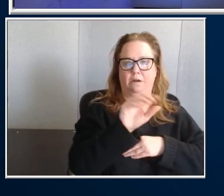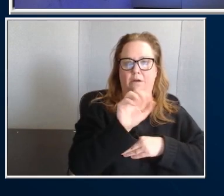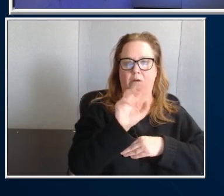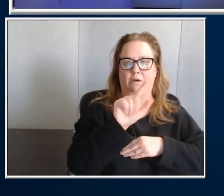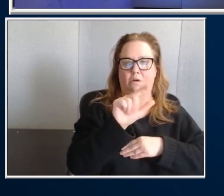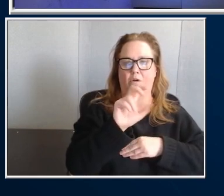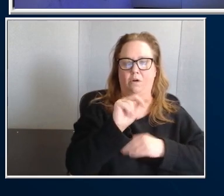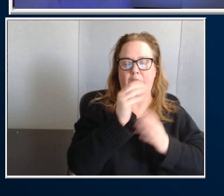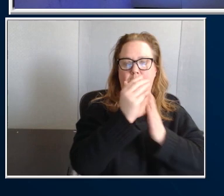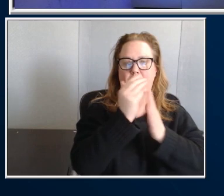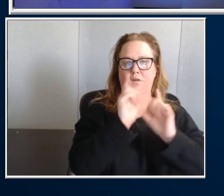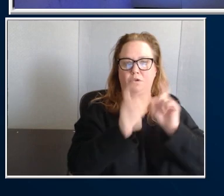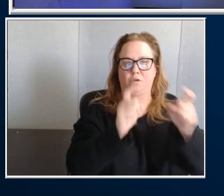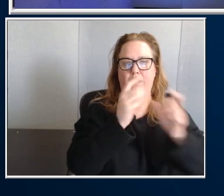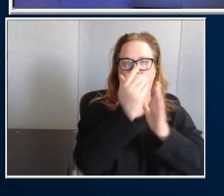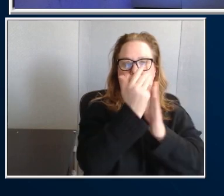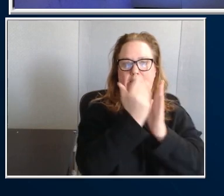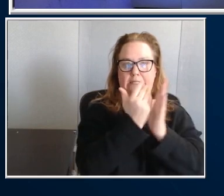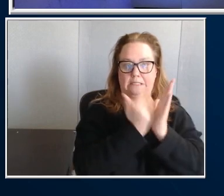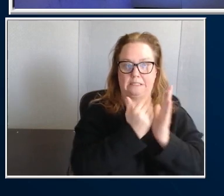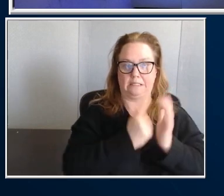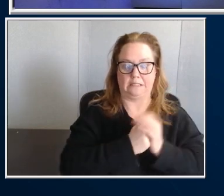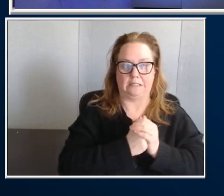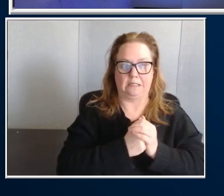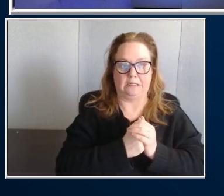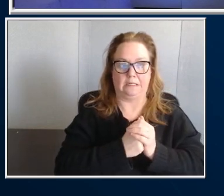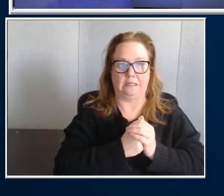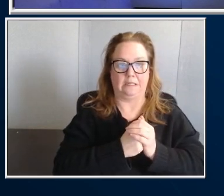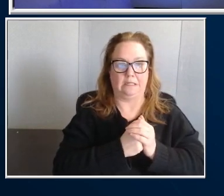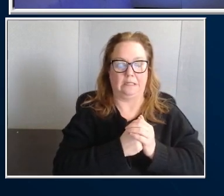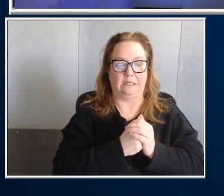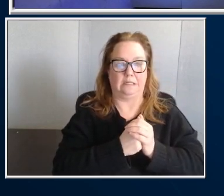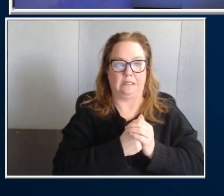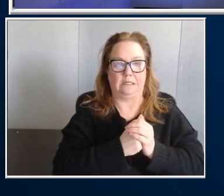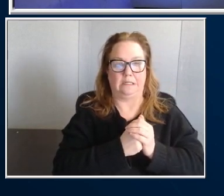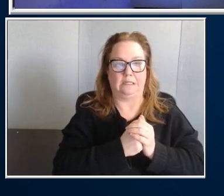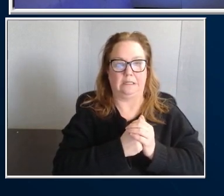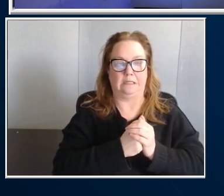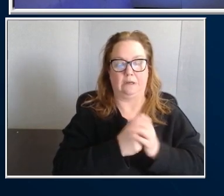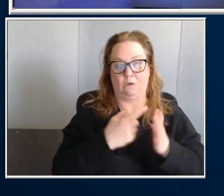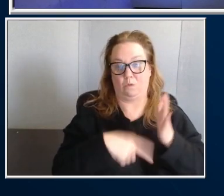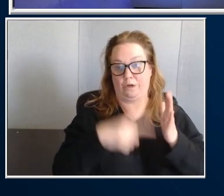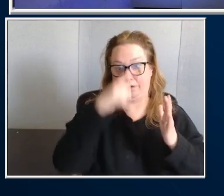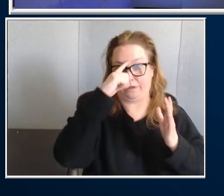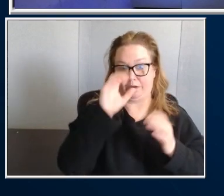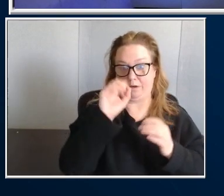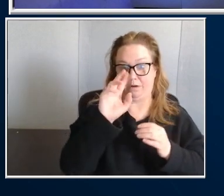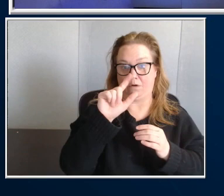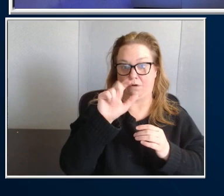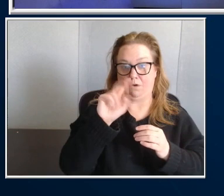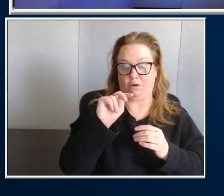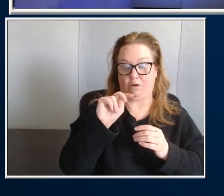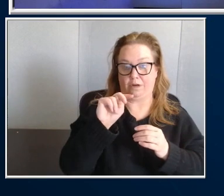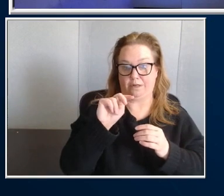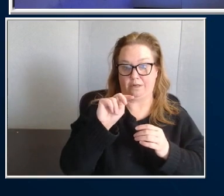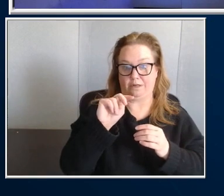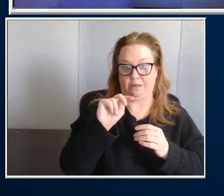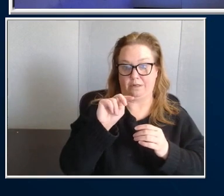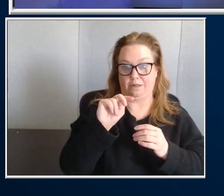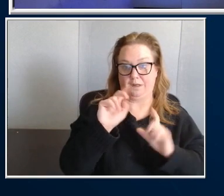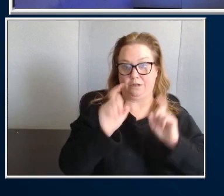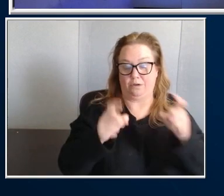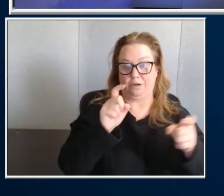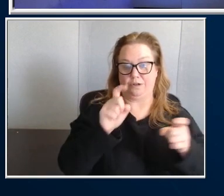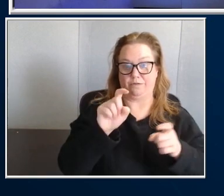donation list? Ooh, a donation list. Okay, guys, what do you think? Can you be an organ donor if you've had stage 4 colon cancer?